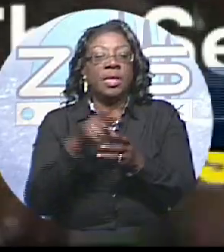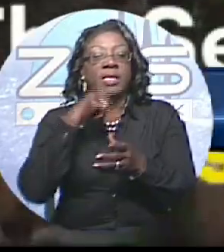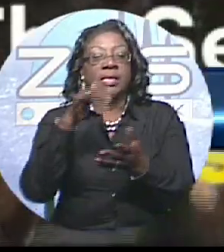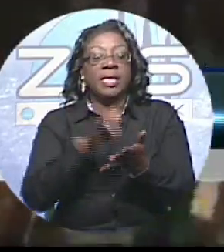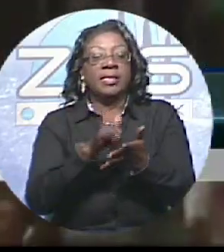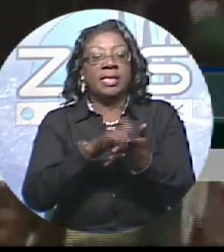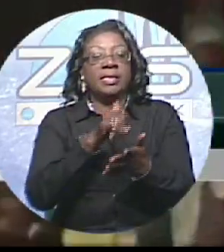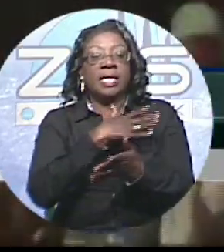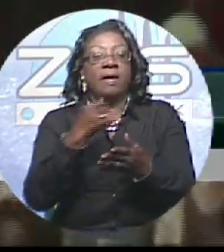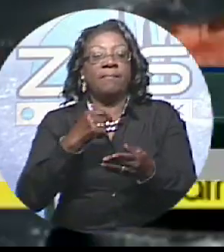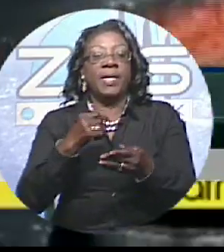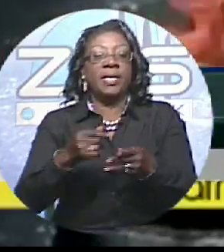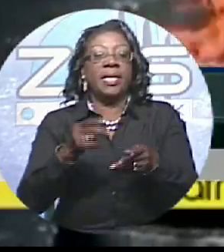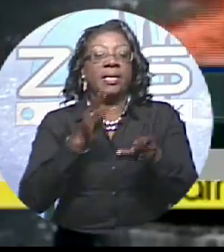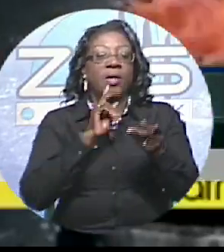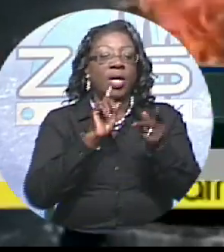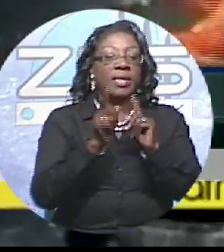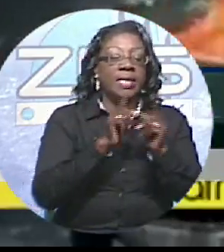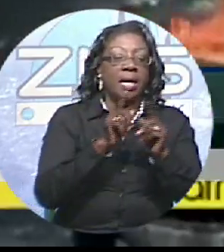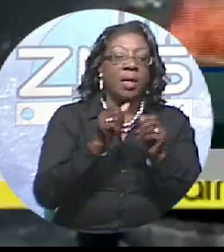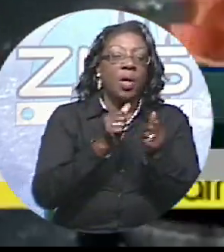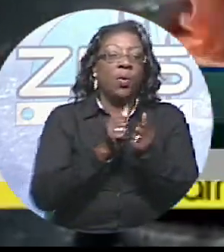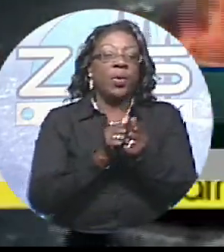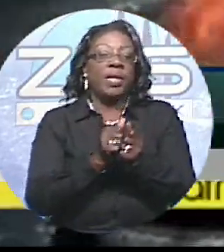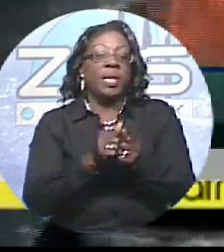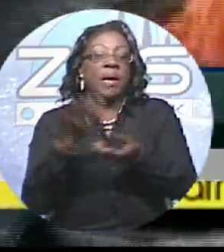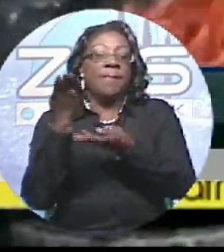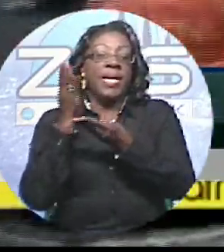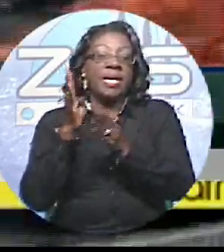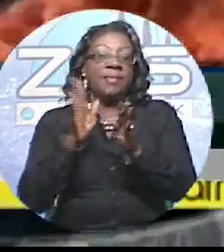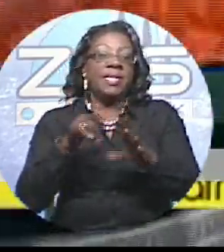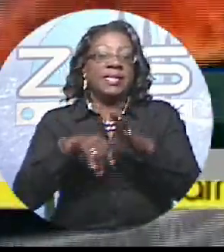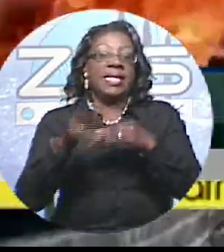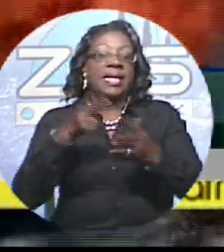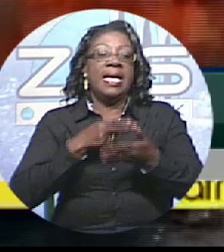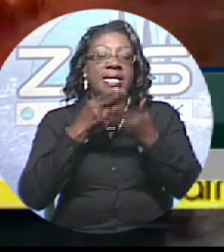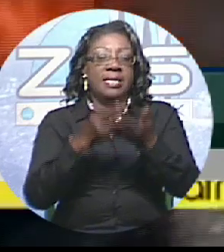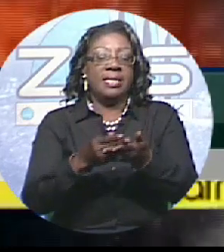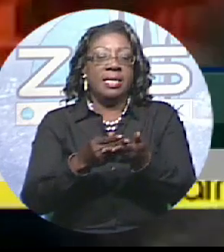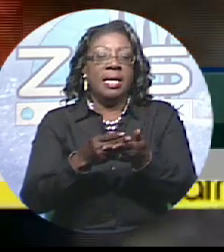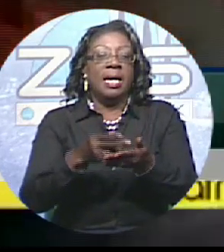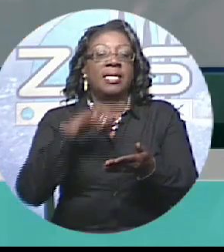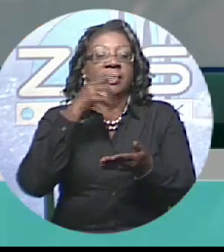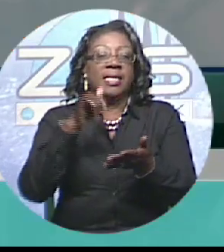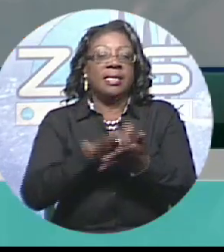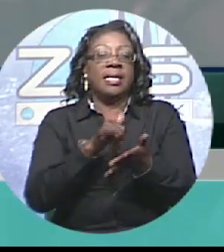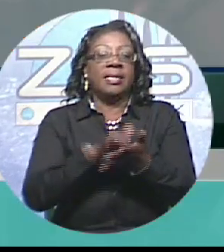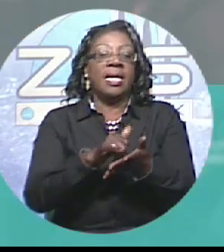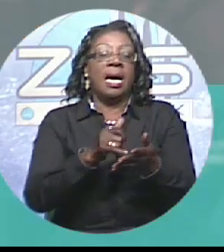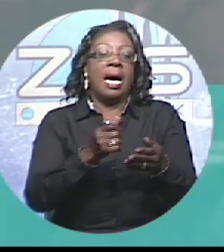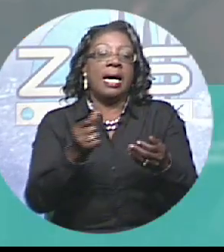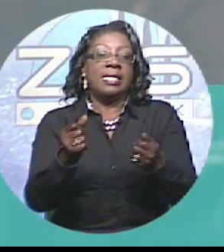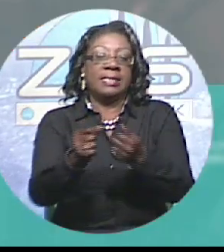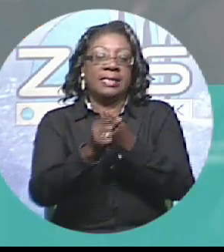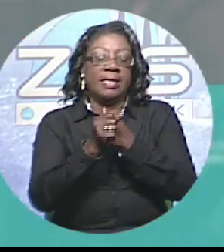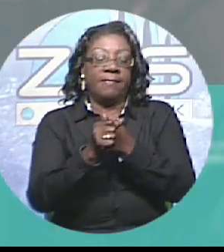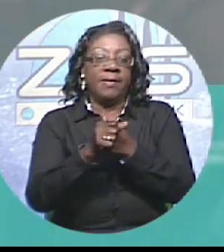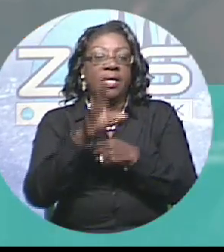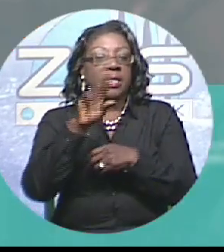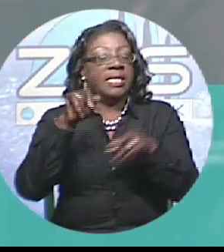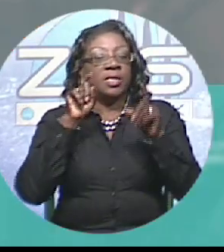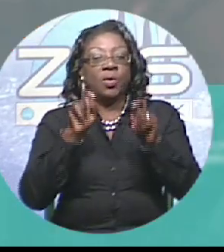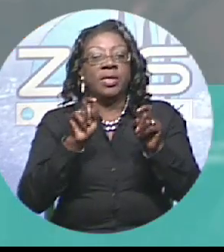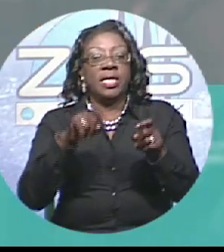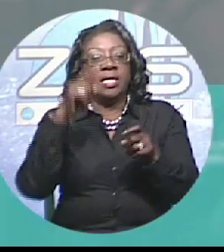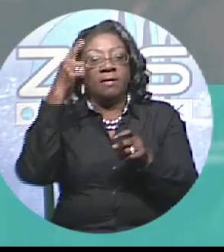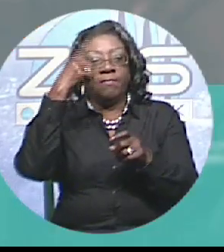that they have been in touch with Bahamian officials in Haiti, and he has been assured that they are safe. There is no need for